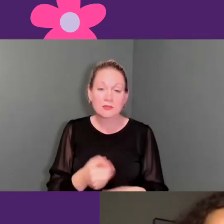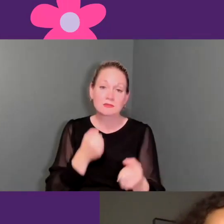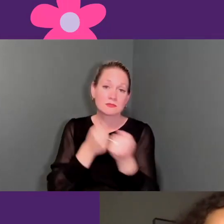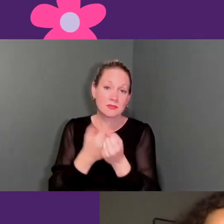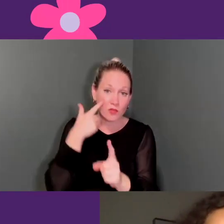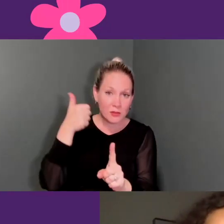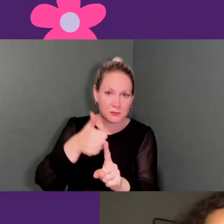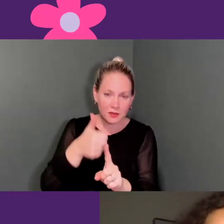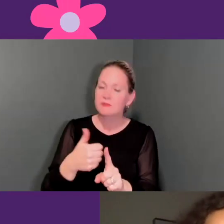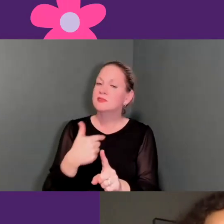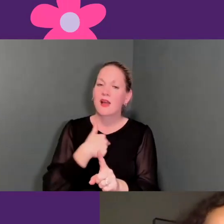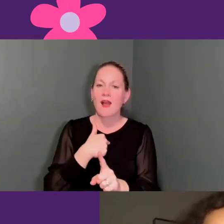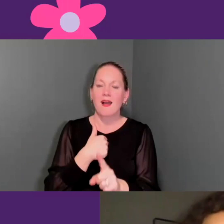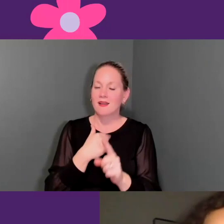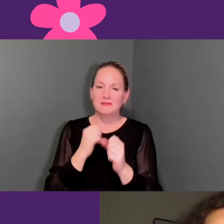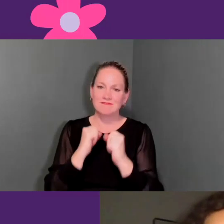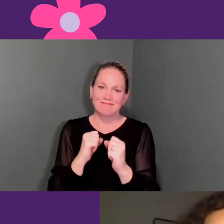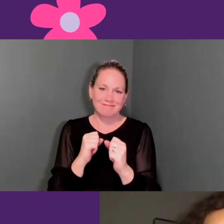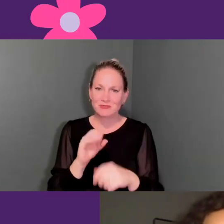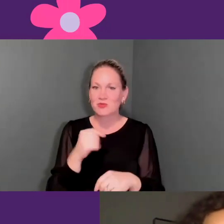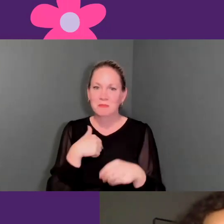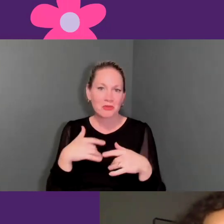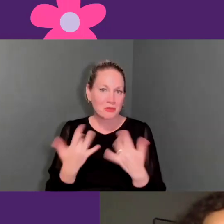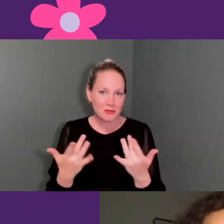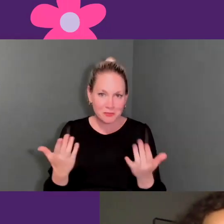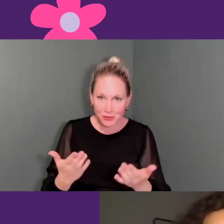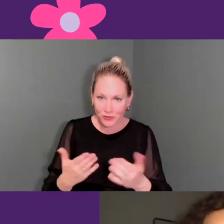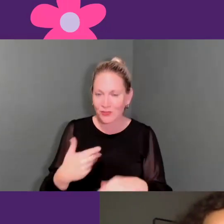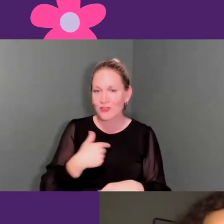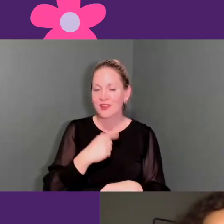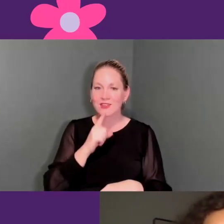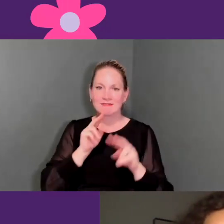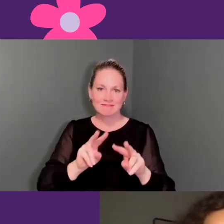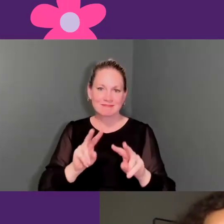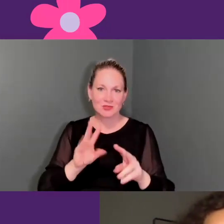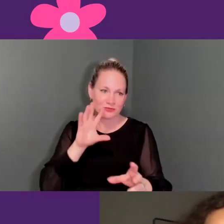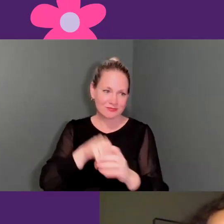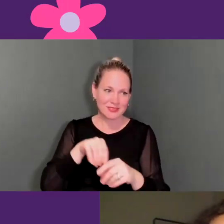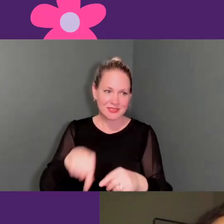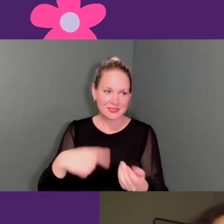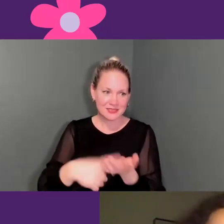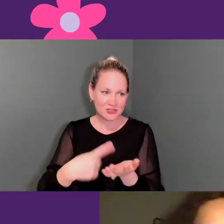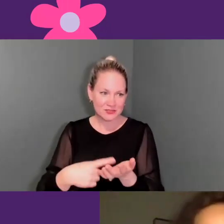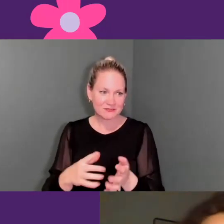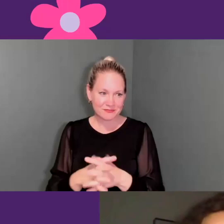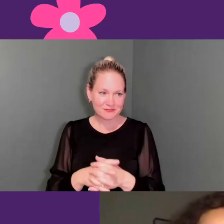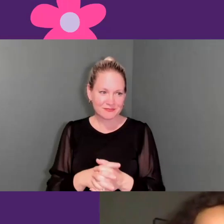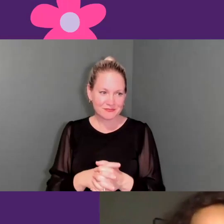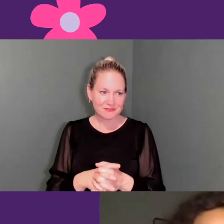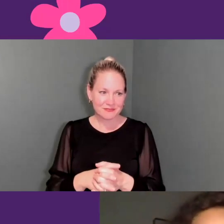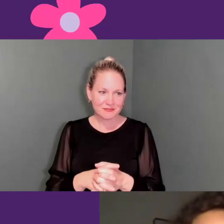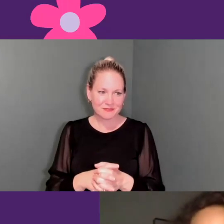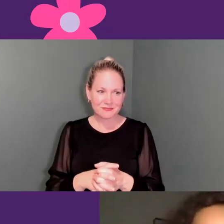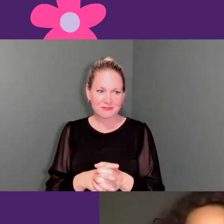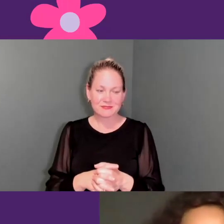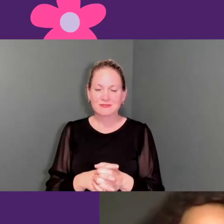it wholeheartedly. So I'm thrilled to be here, and I cannot wait to really dig into this discussion. Thank you for putting it so well. Of course,